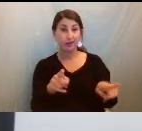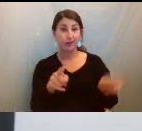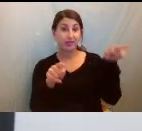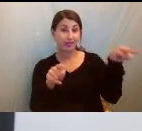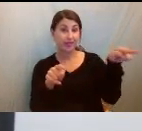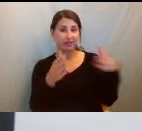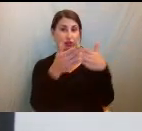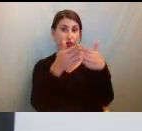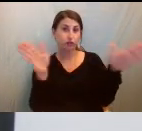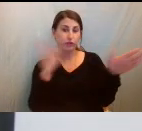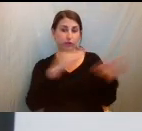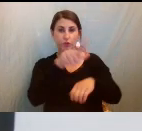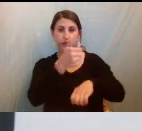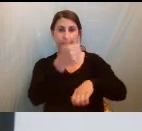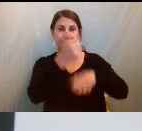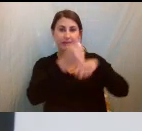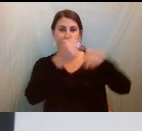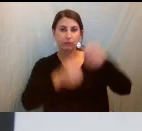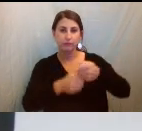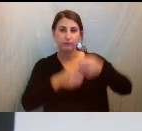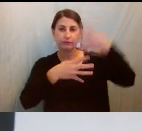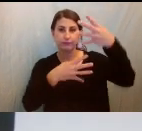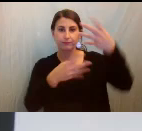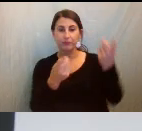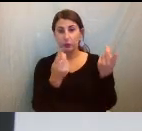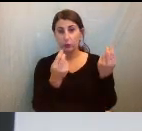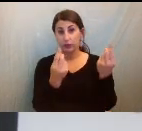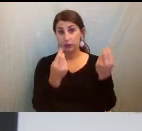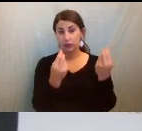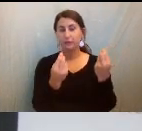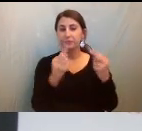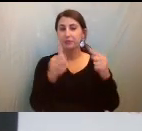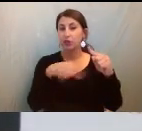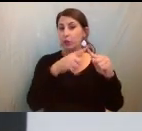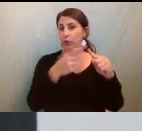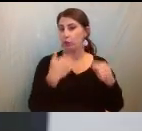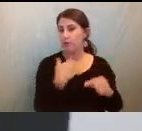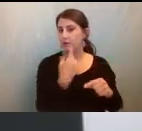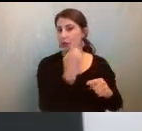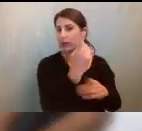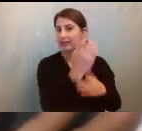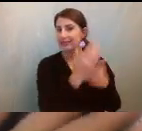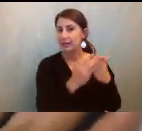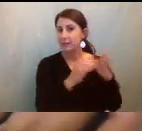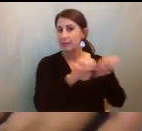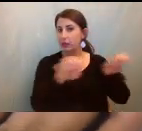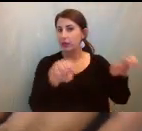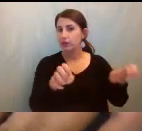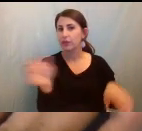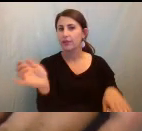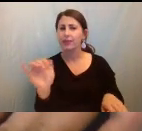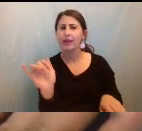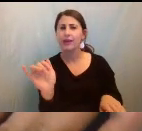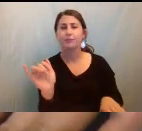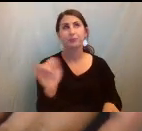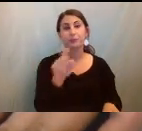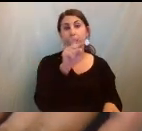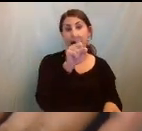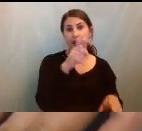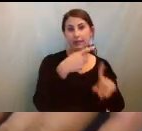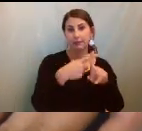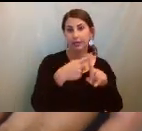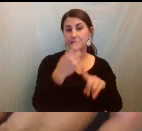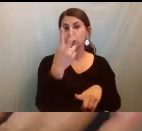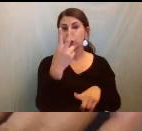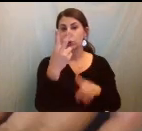Here is just the general outline of what to do. So when you have a one-step equation, say if you have like